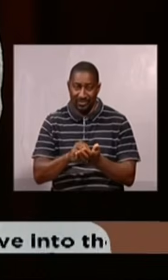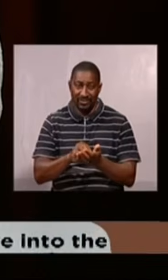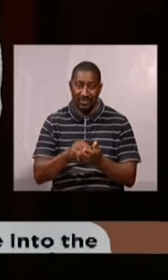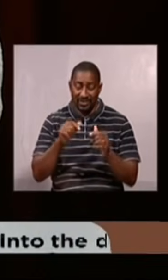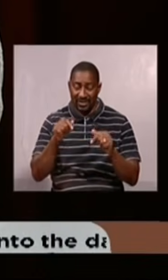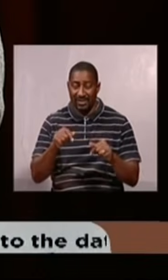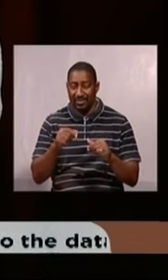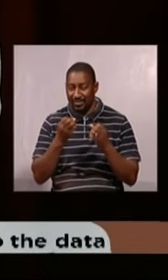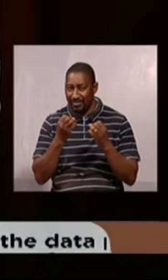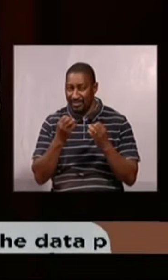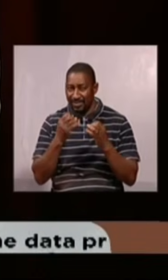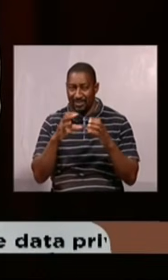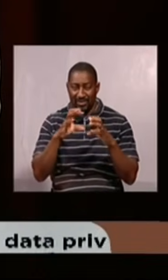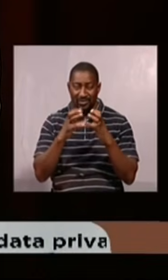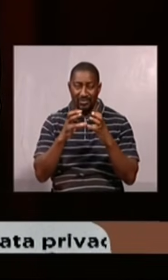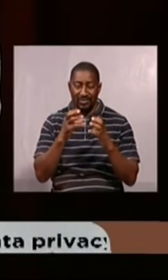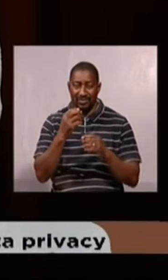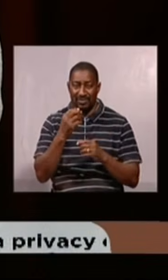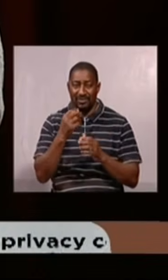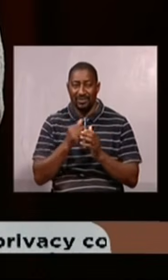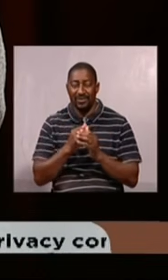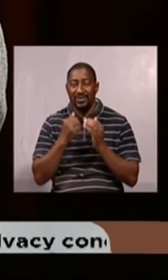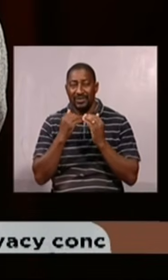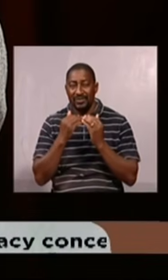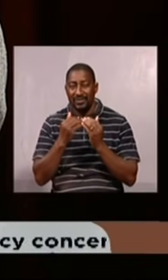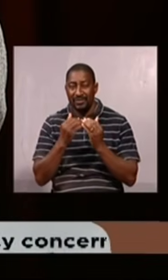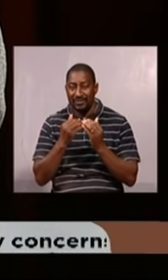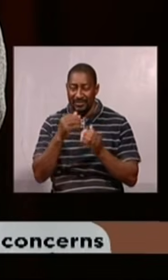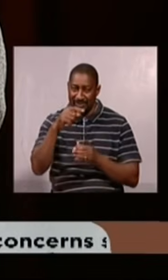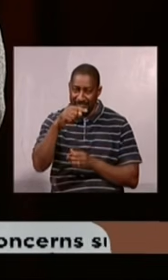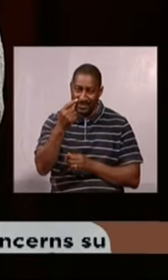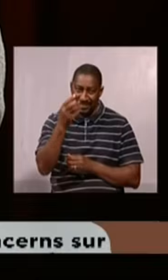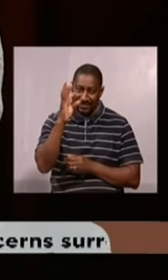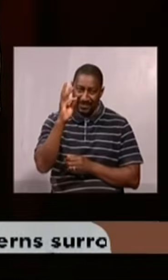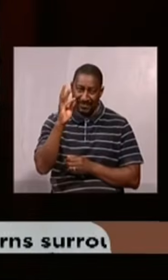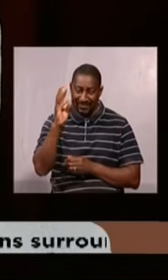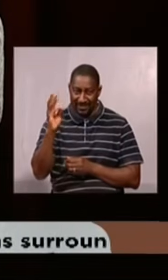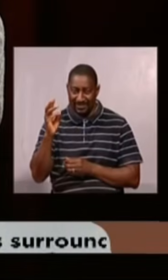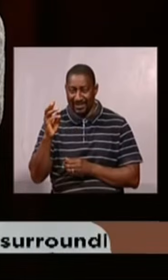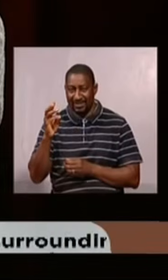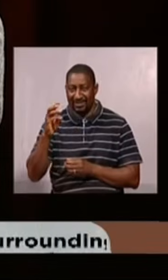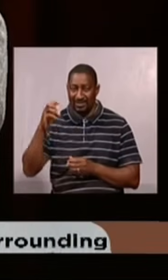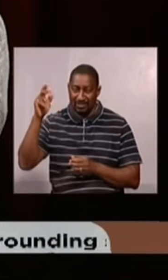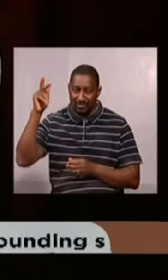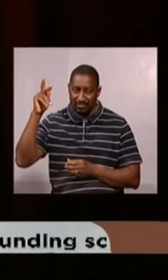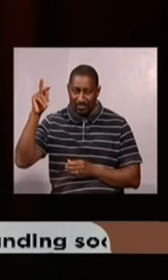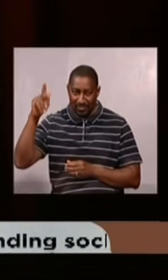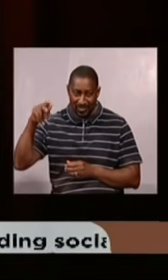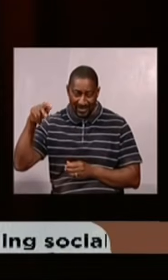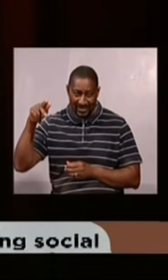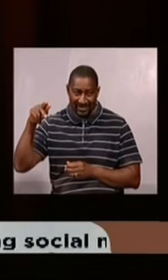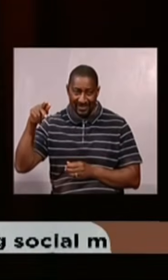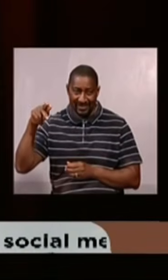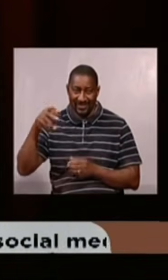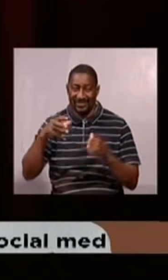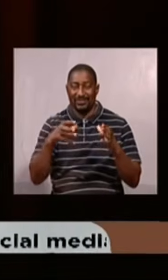or the breaking stories, I think about first 5 or 6 comments, it turns political. Doesn't matter if it's a murder. They'll blame a political party